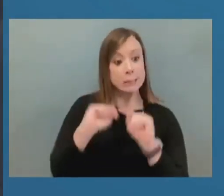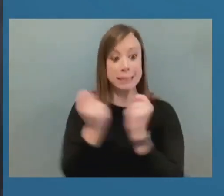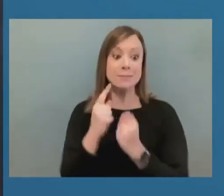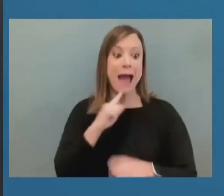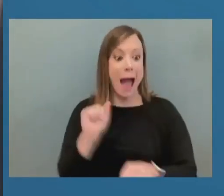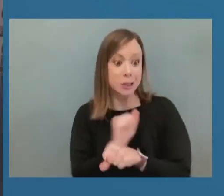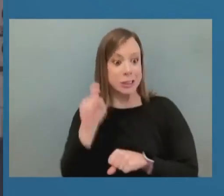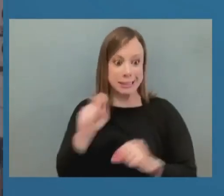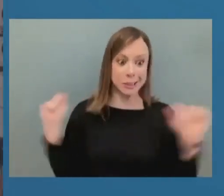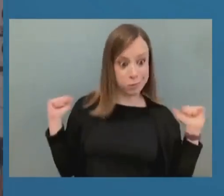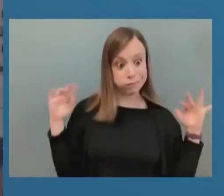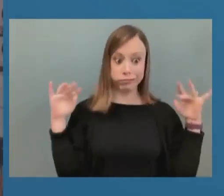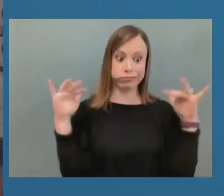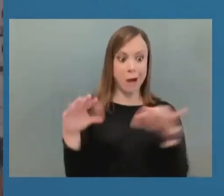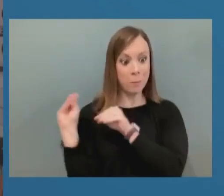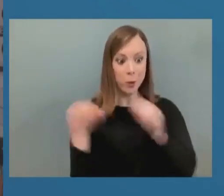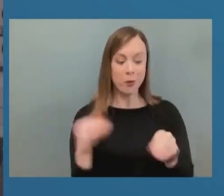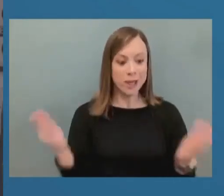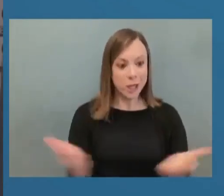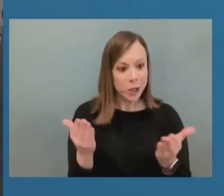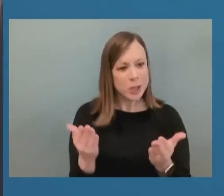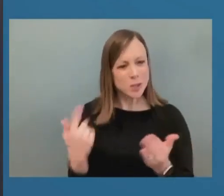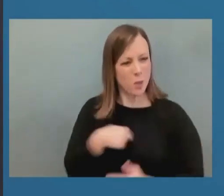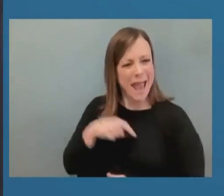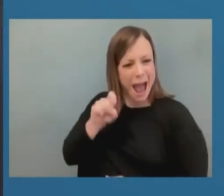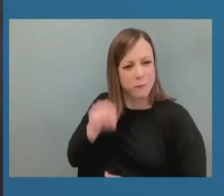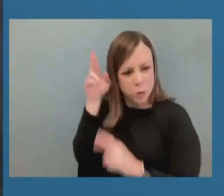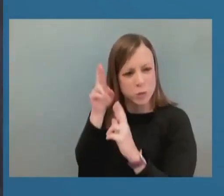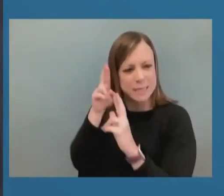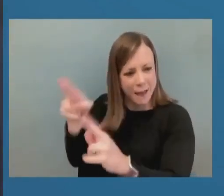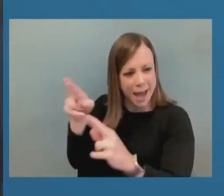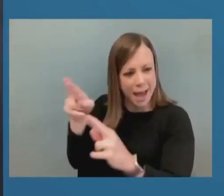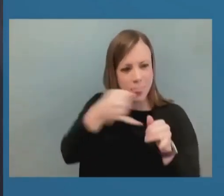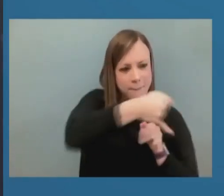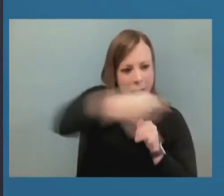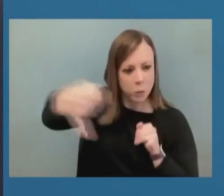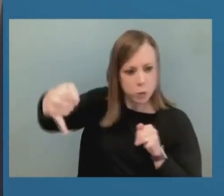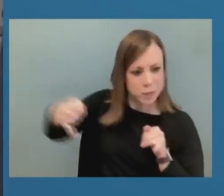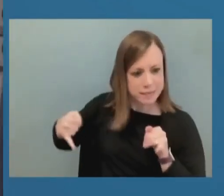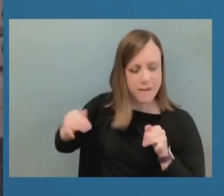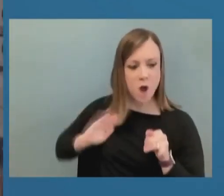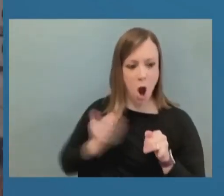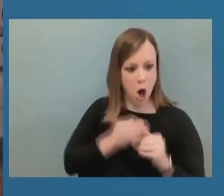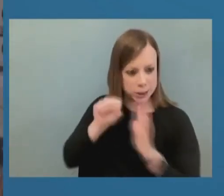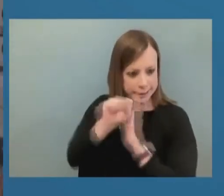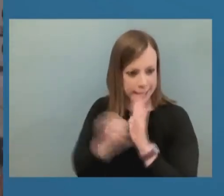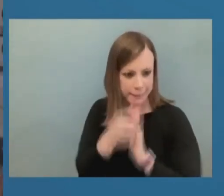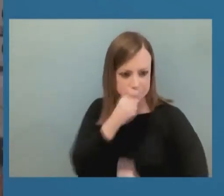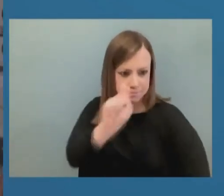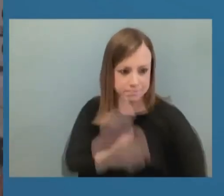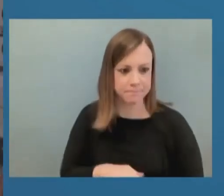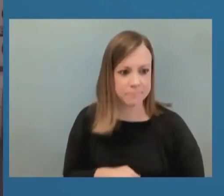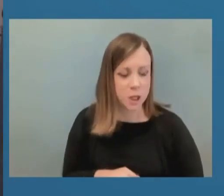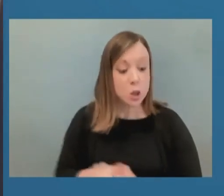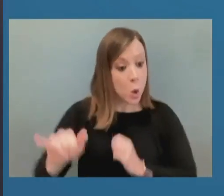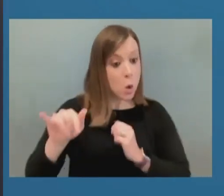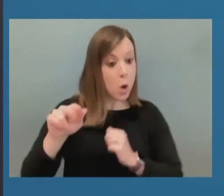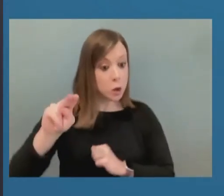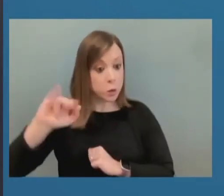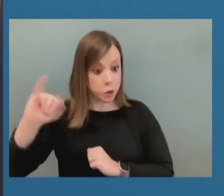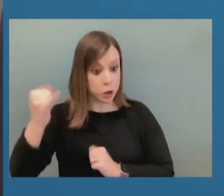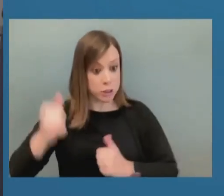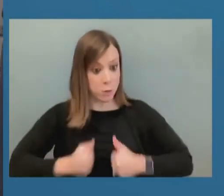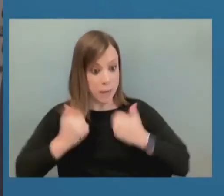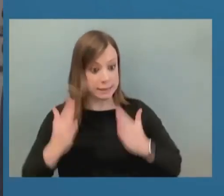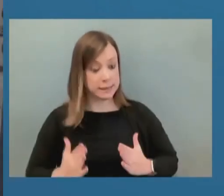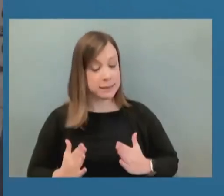need to have for the boundaries of our states. So New Jersey residents, come, you're welcome, but you're